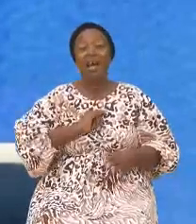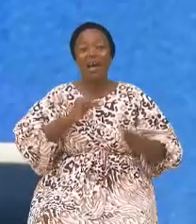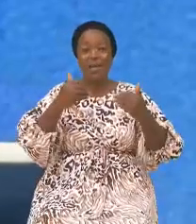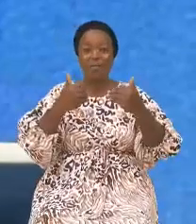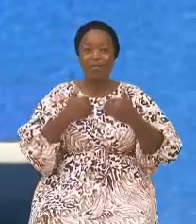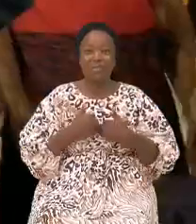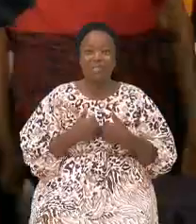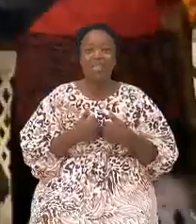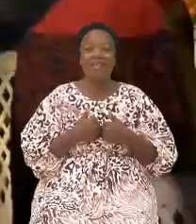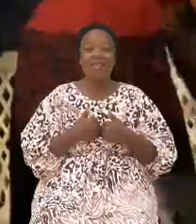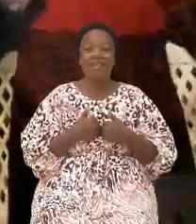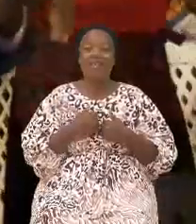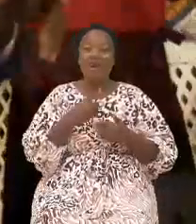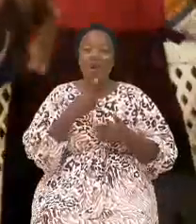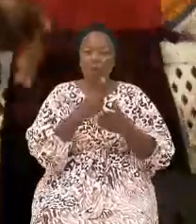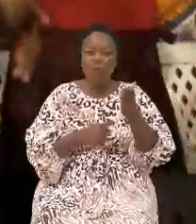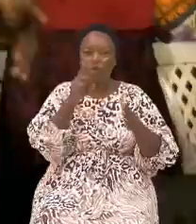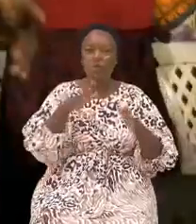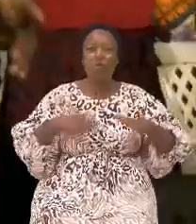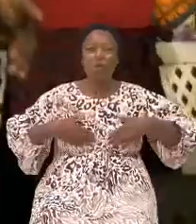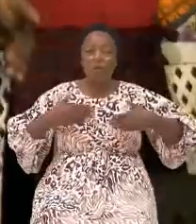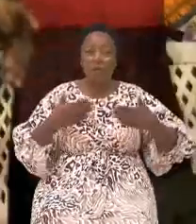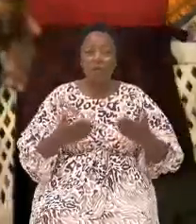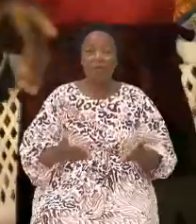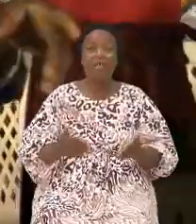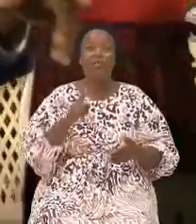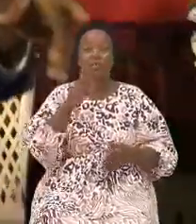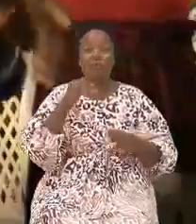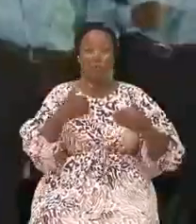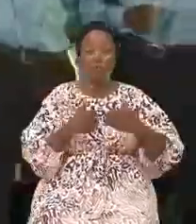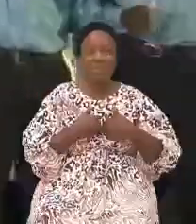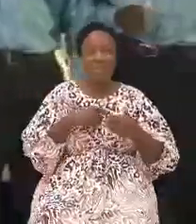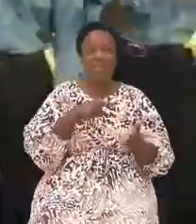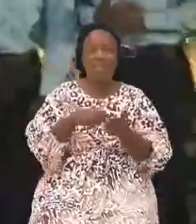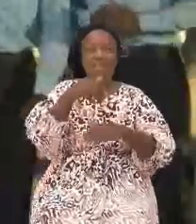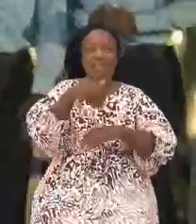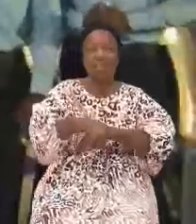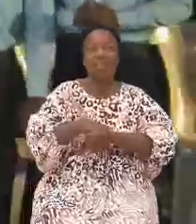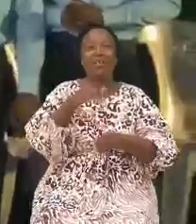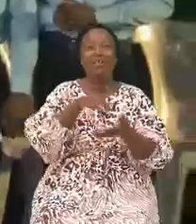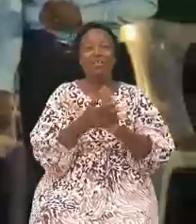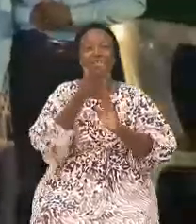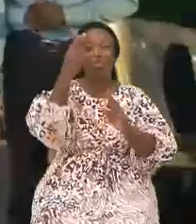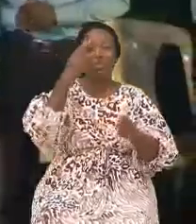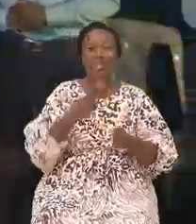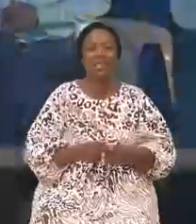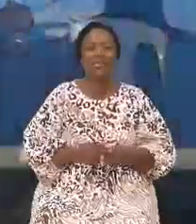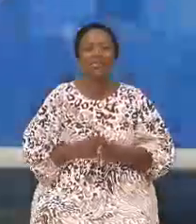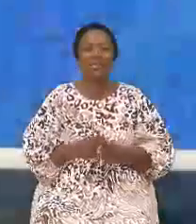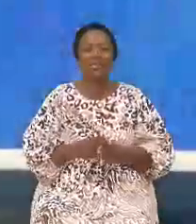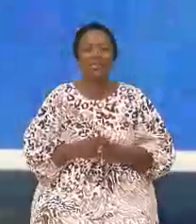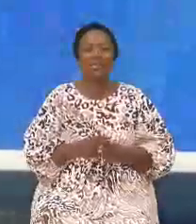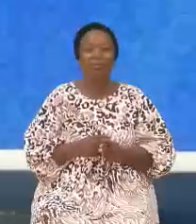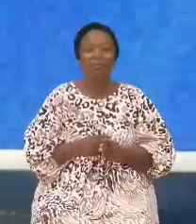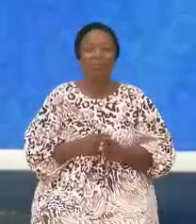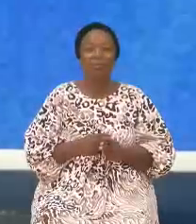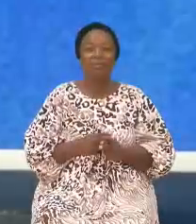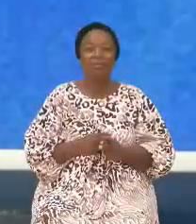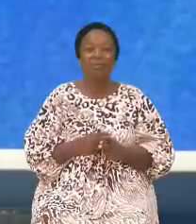I confess, I possess. What you confess, you